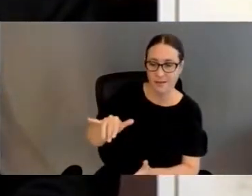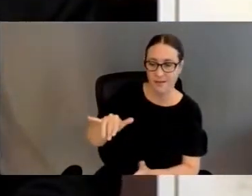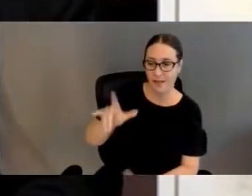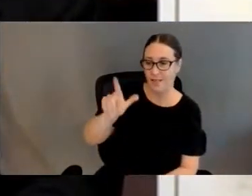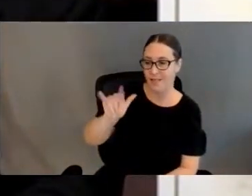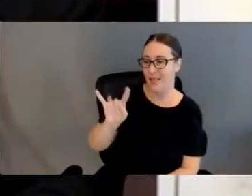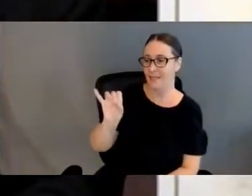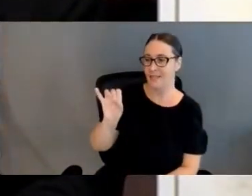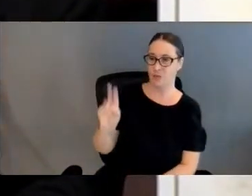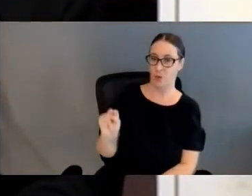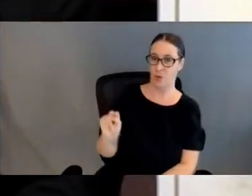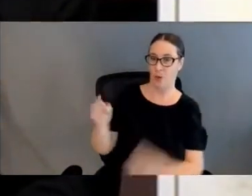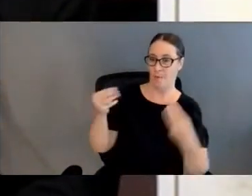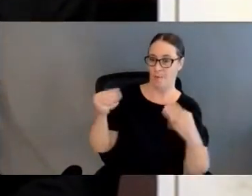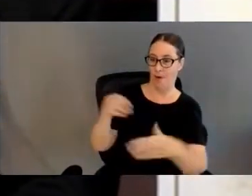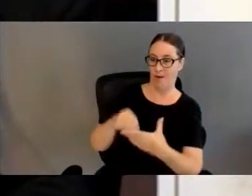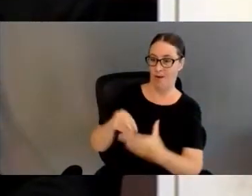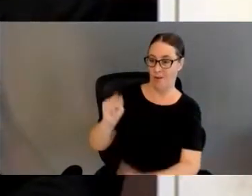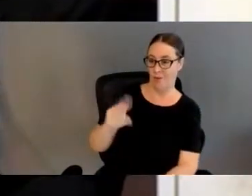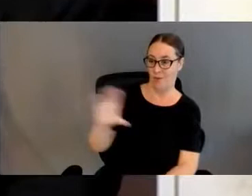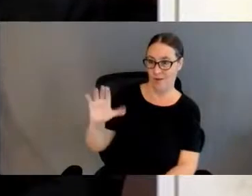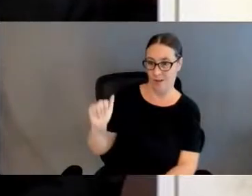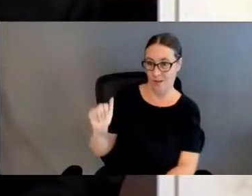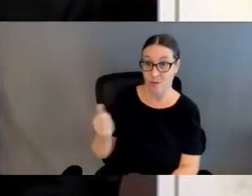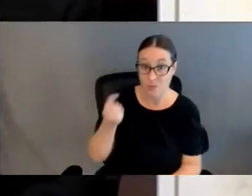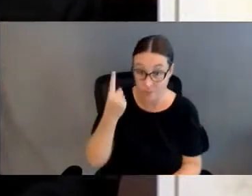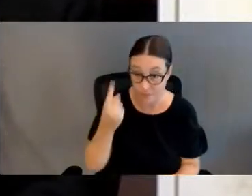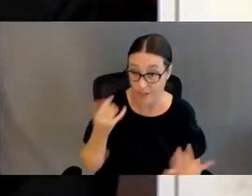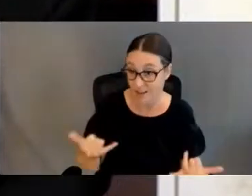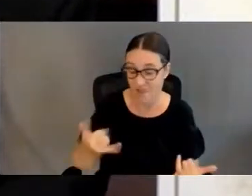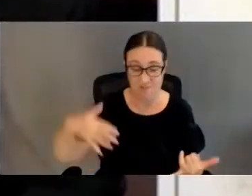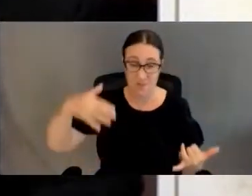late. Too late.